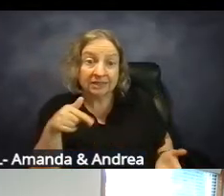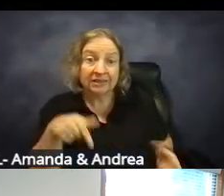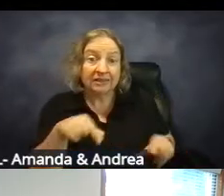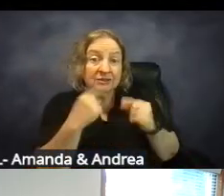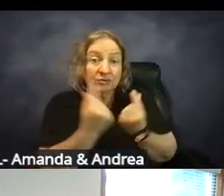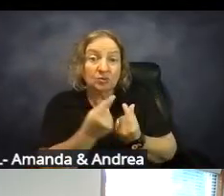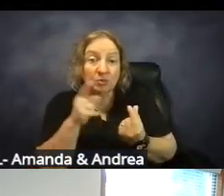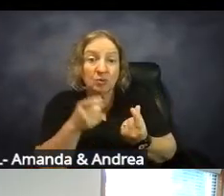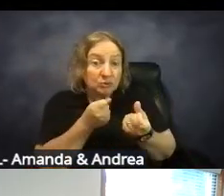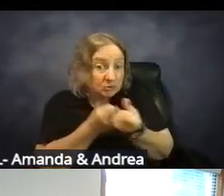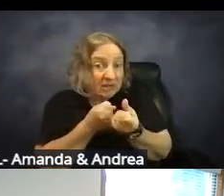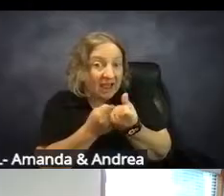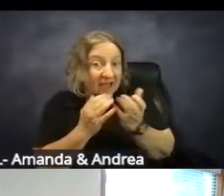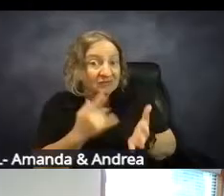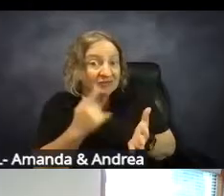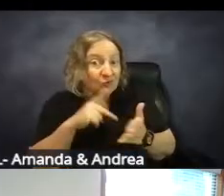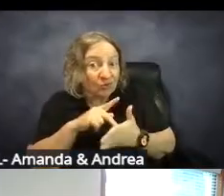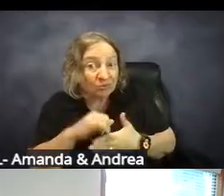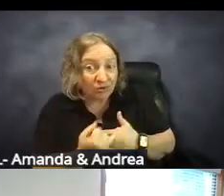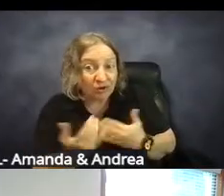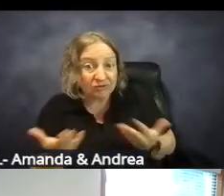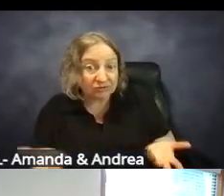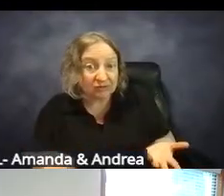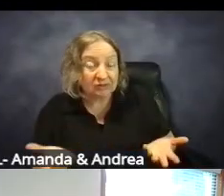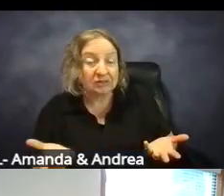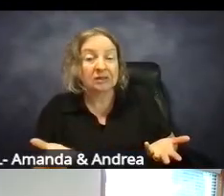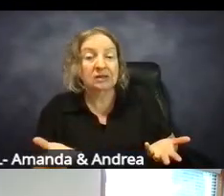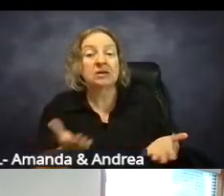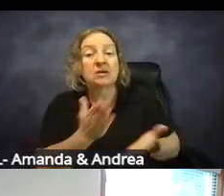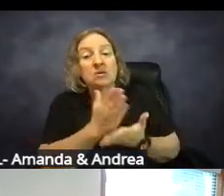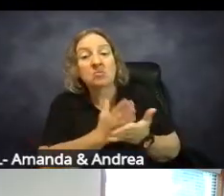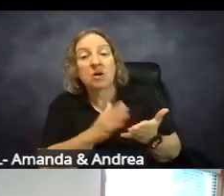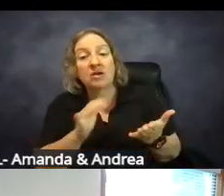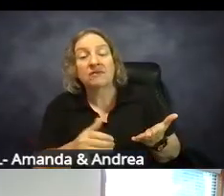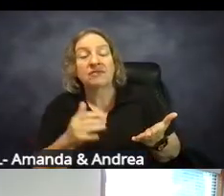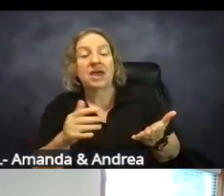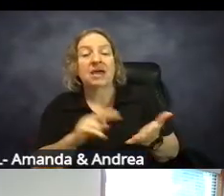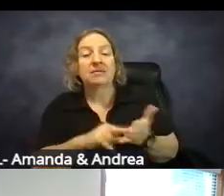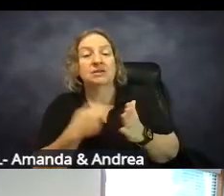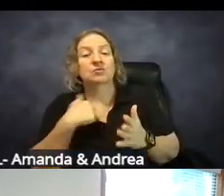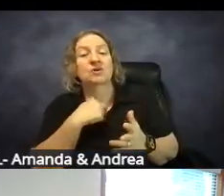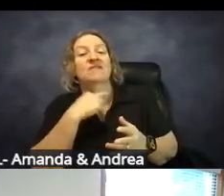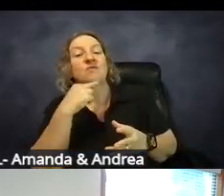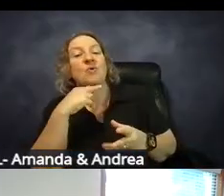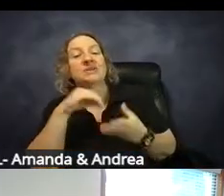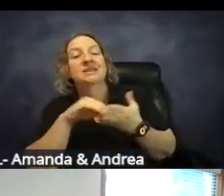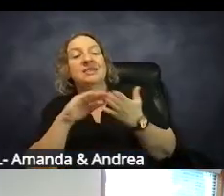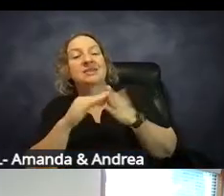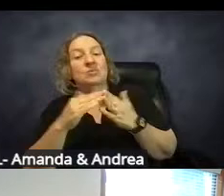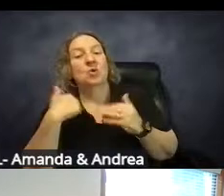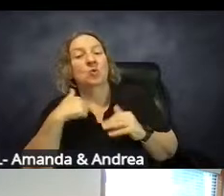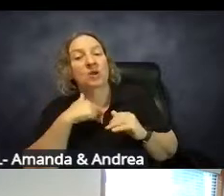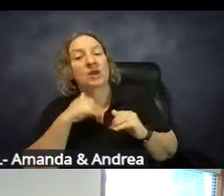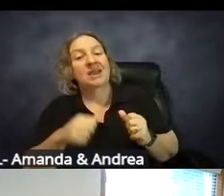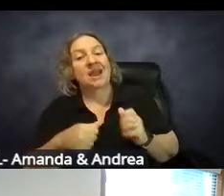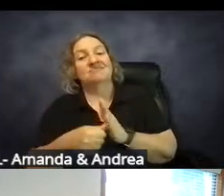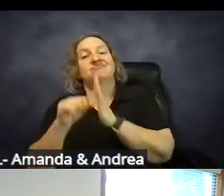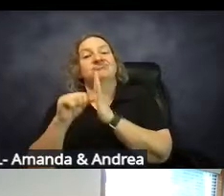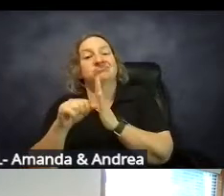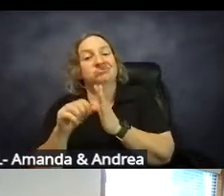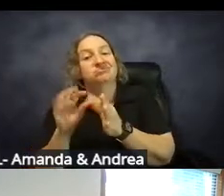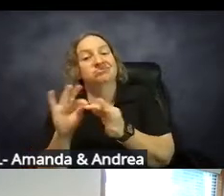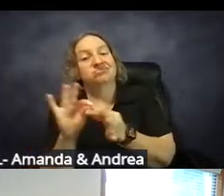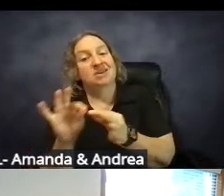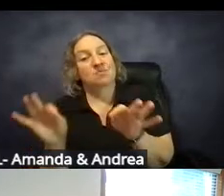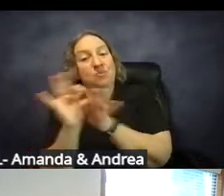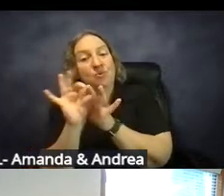to be advocates for the project. And a part of that is that we have a voice of the community and we can elevate messaging